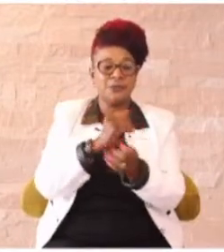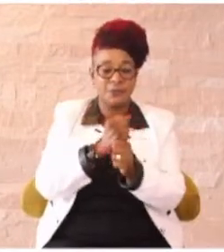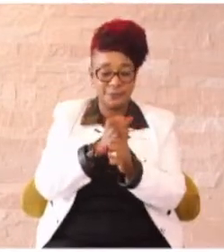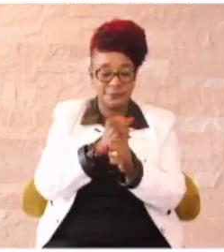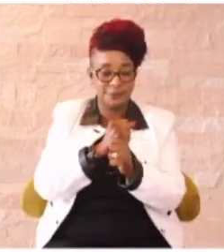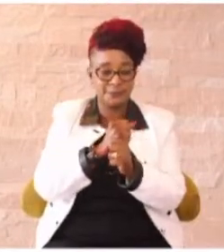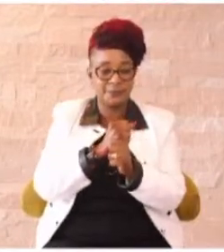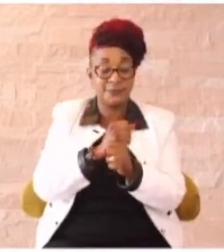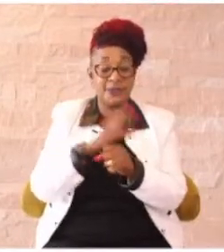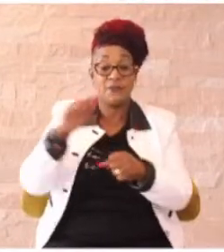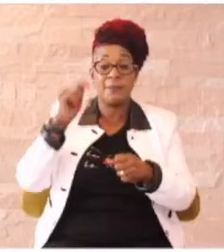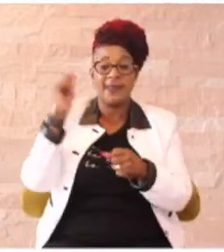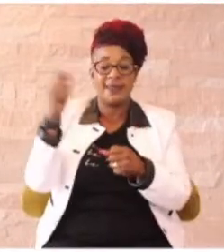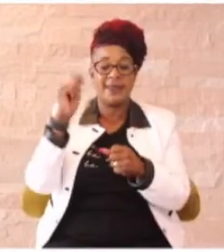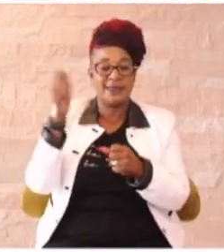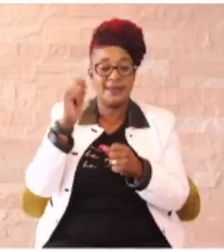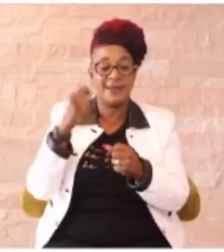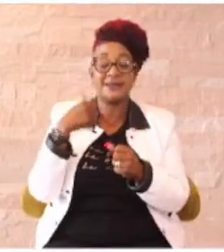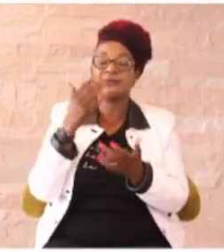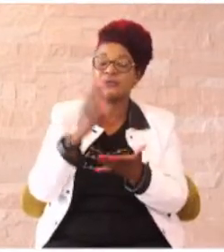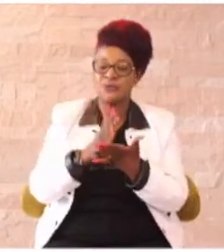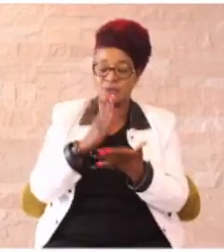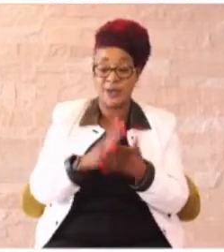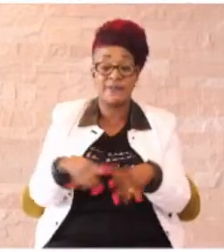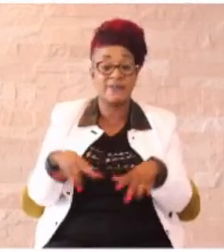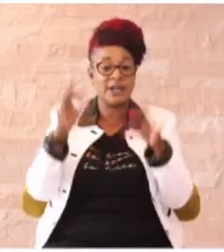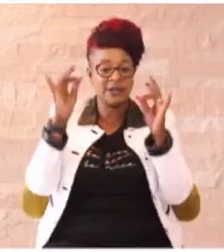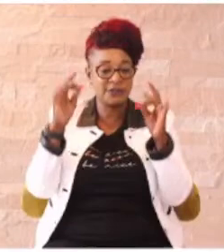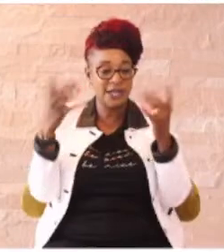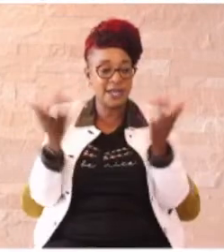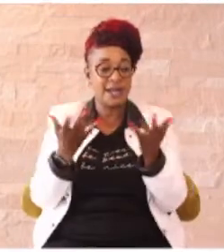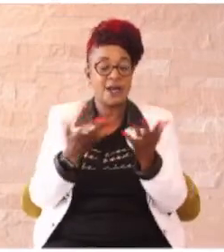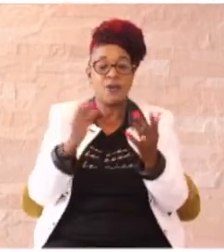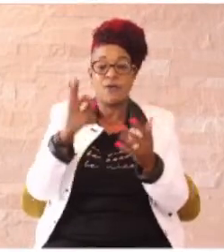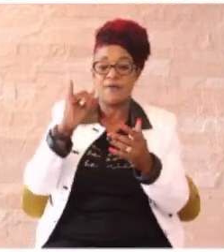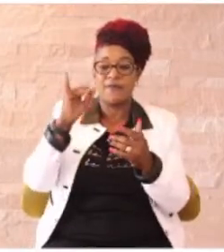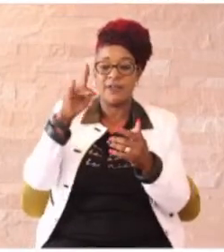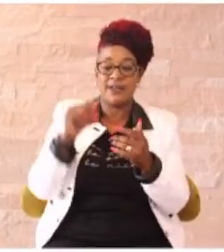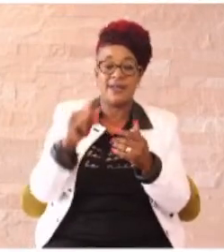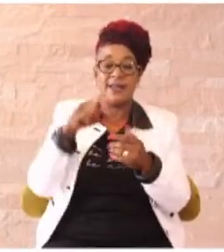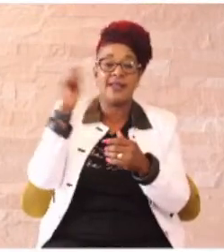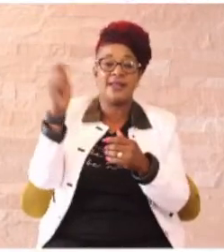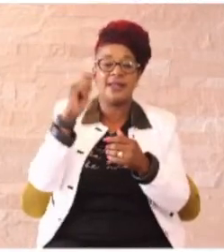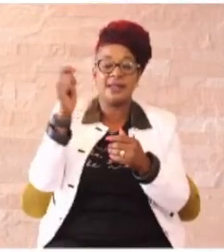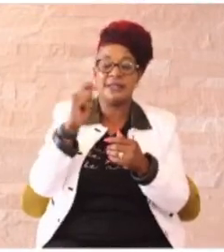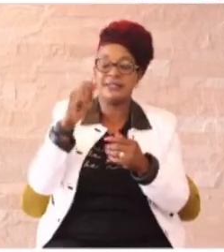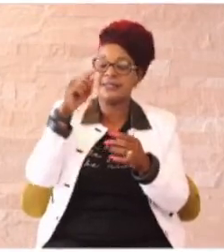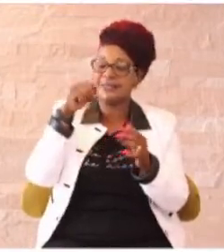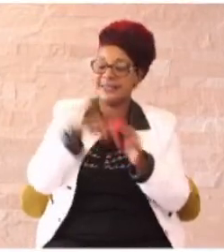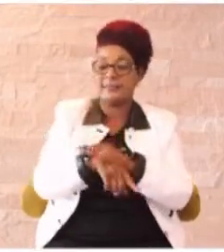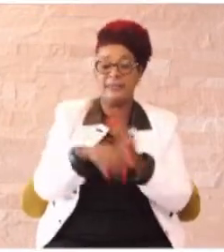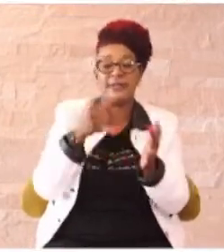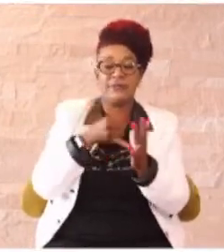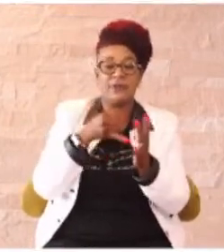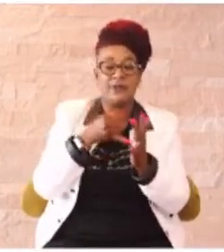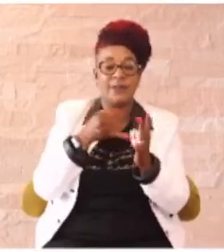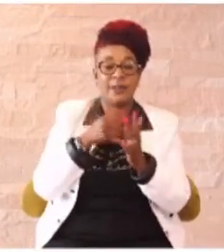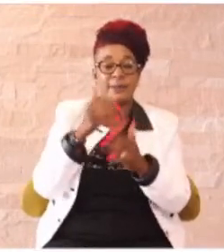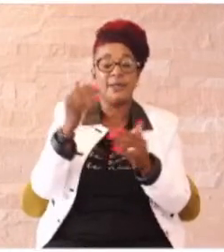Also from Kenya, I really found out how the FIDA-Kenya is deeply involved in the election